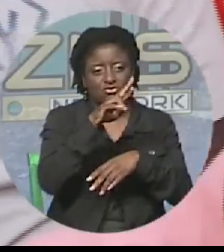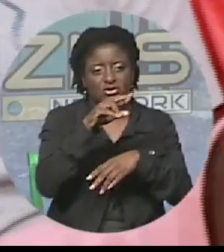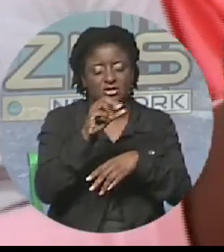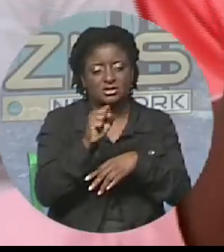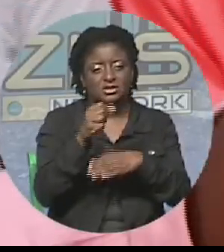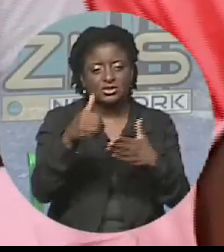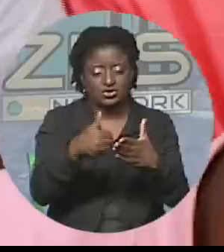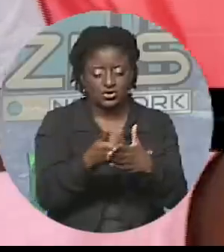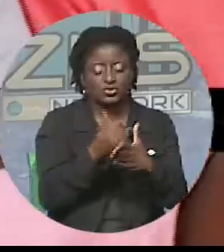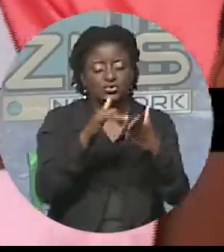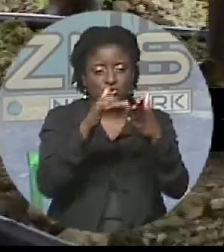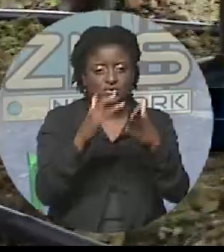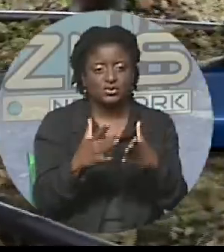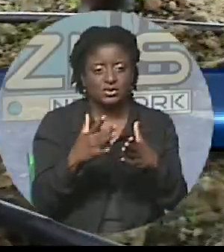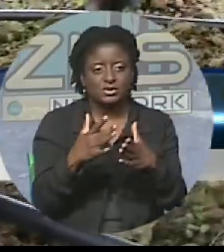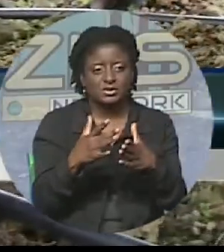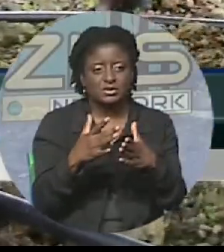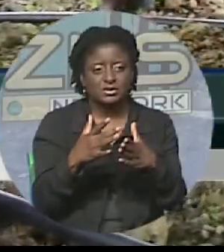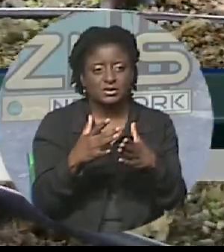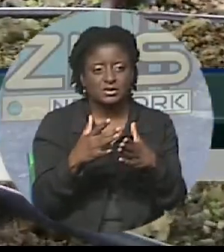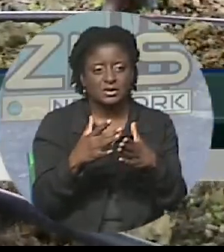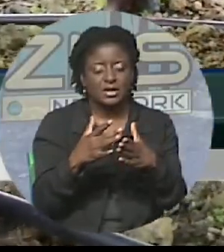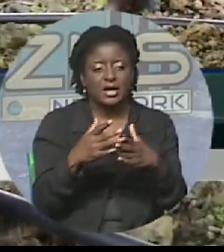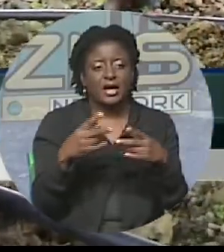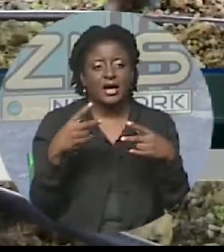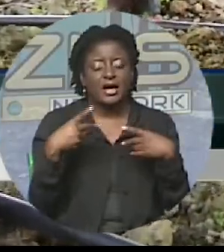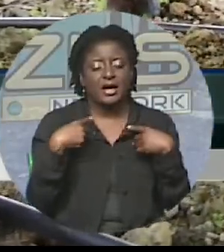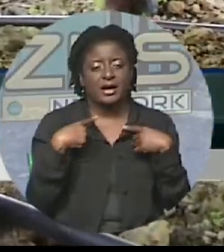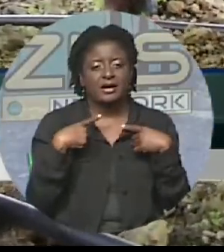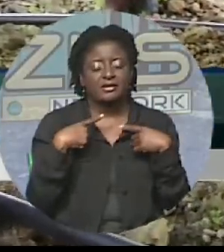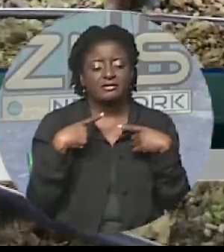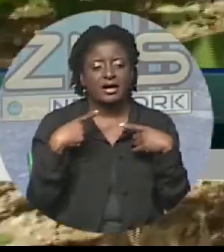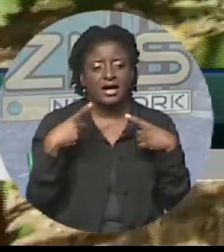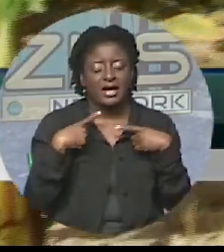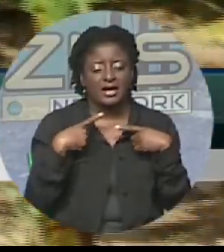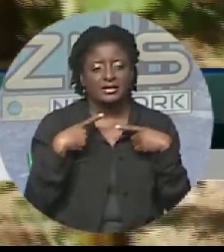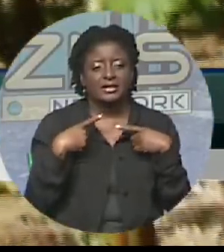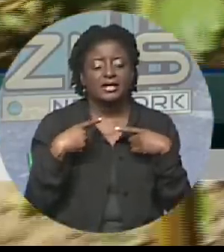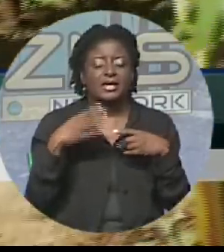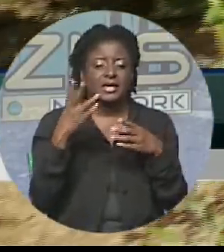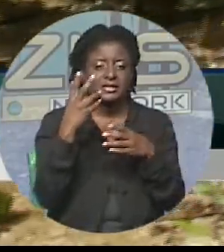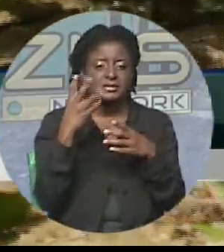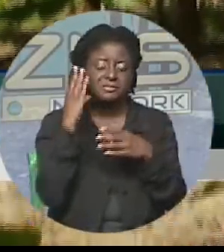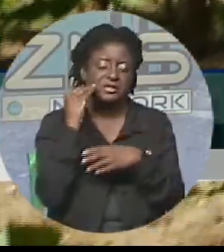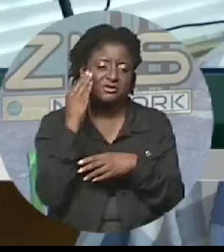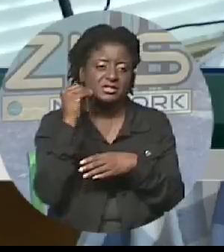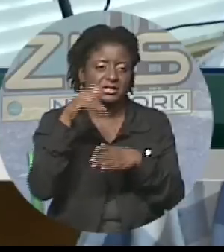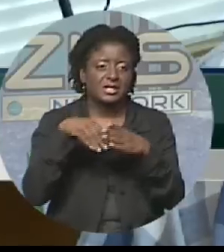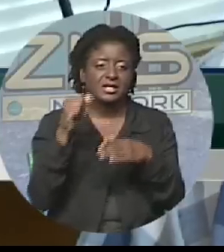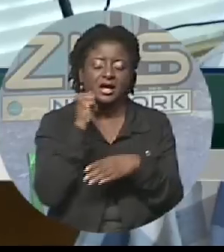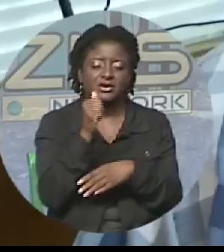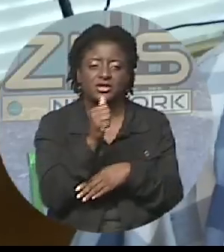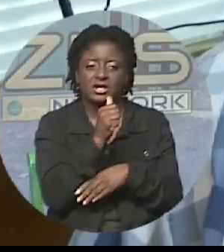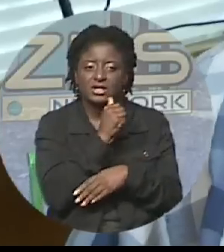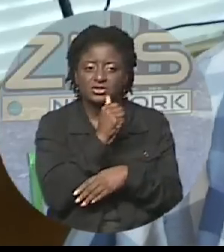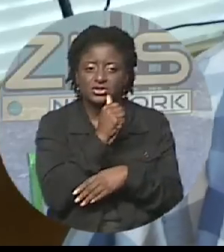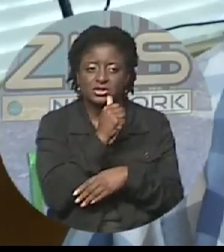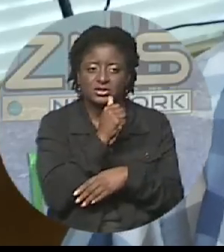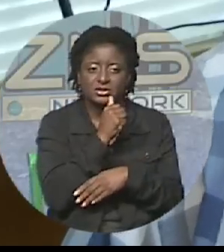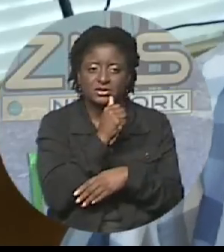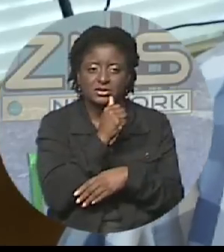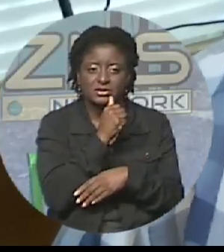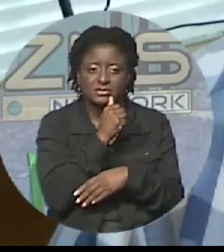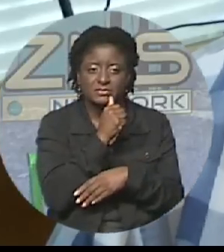new BAMSI students have both had experience in agriculture, but had no options to expand their interest. We did a distinction in